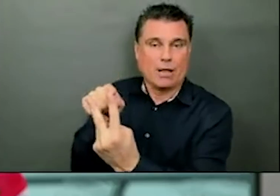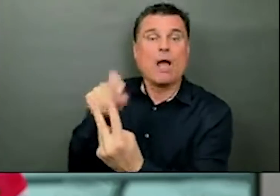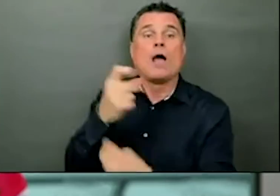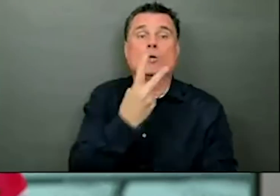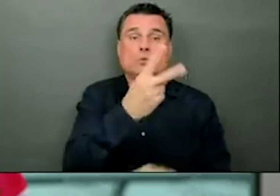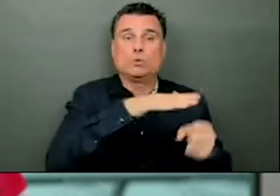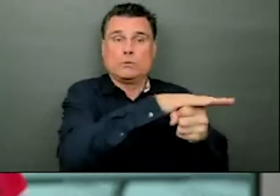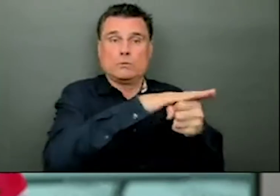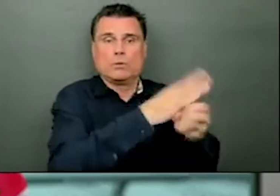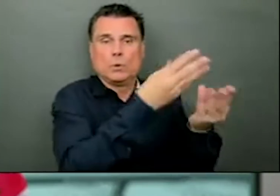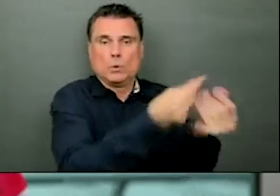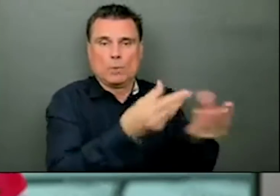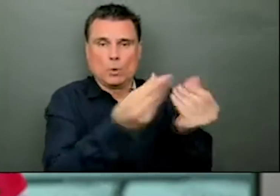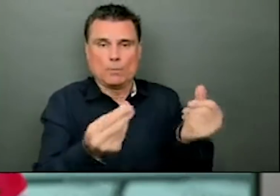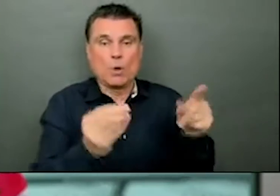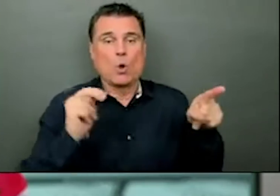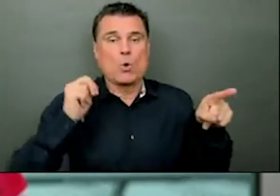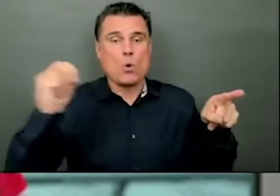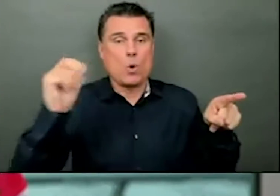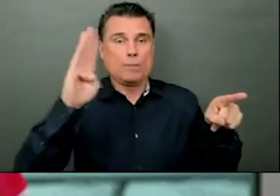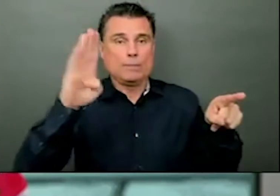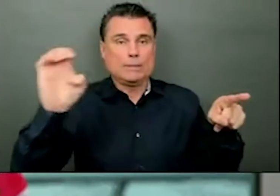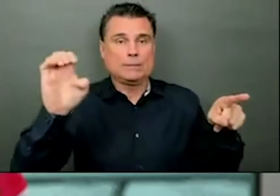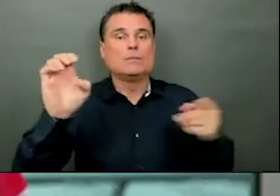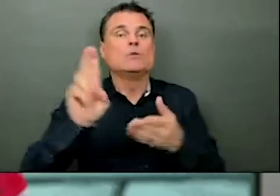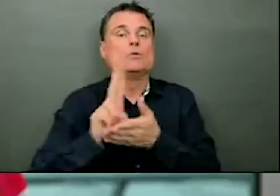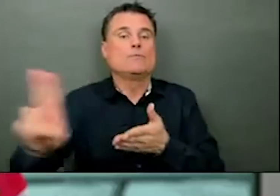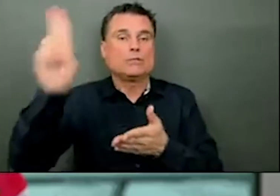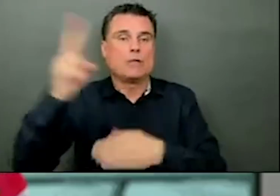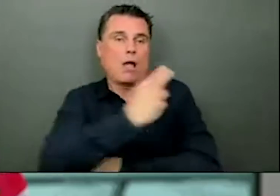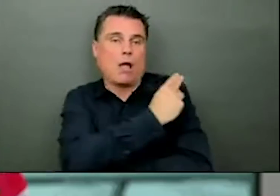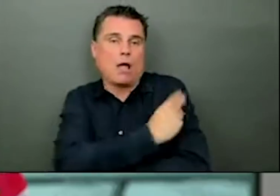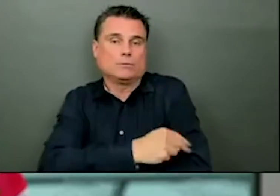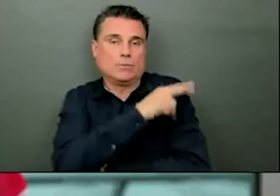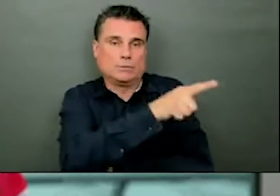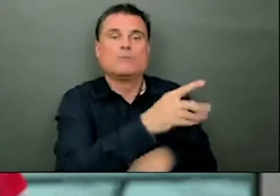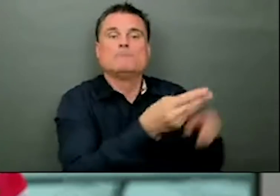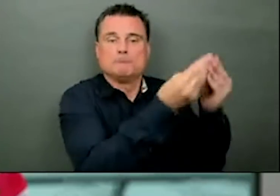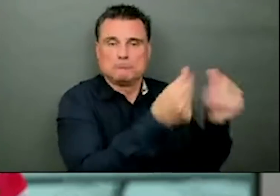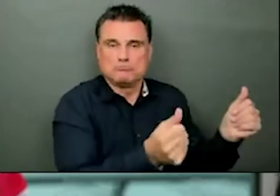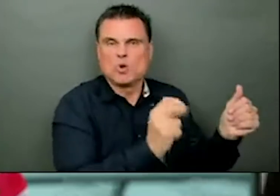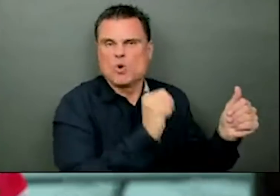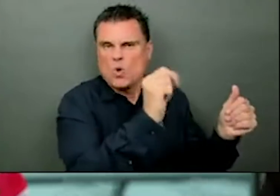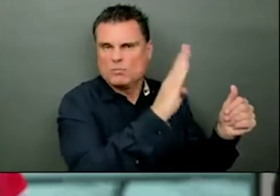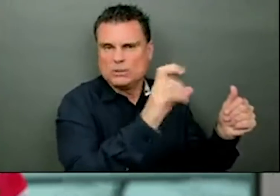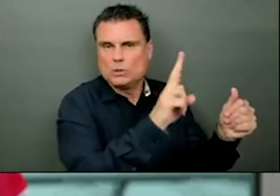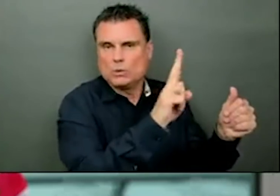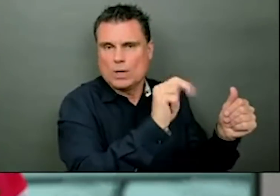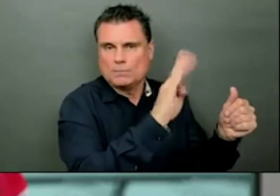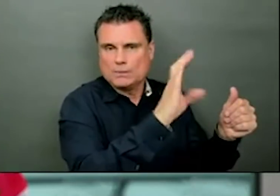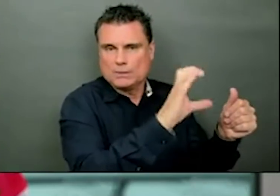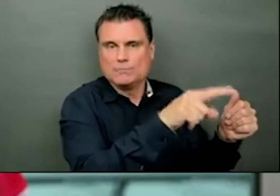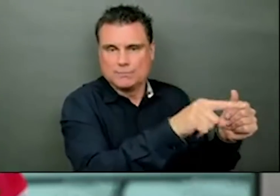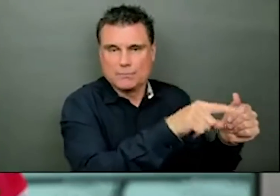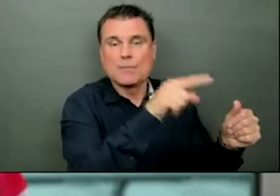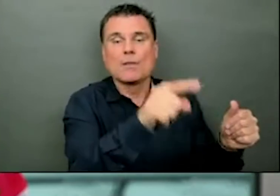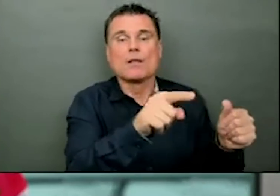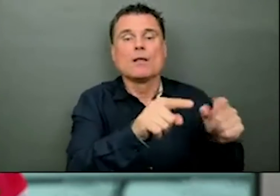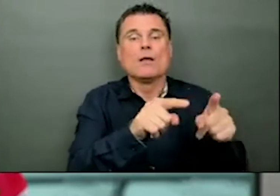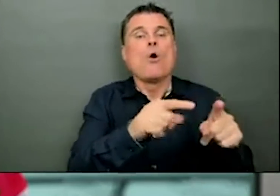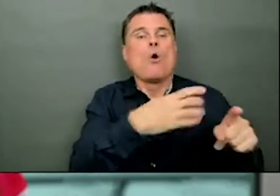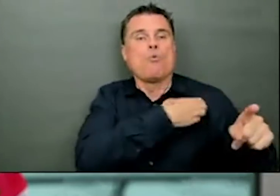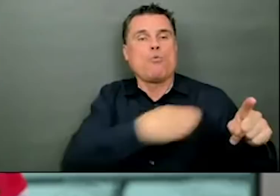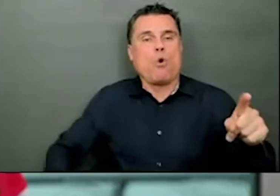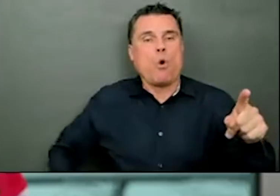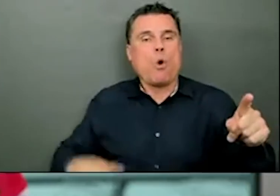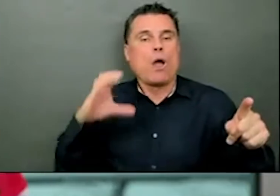Northern BC, where there were several units where had outbreaks, and at the Royal Columbian Hospital. And I do also want to note one